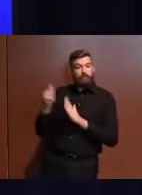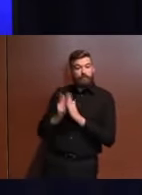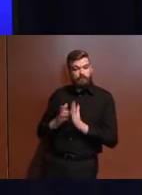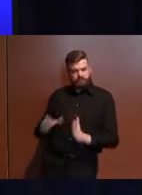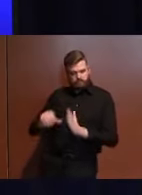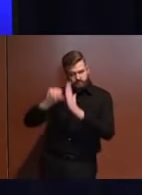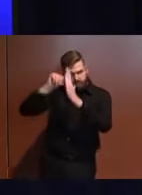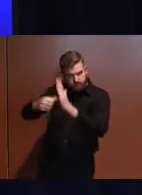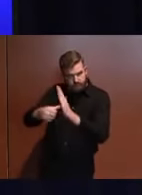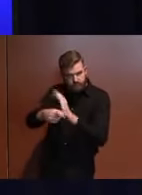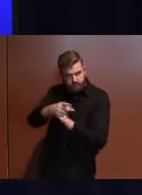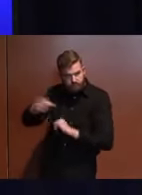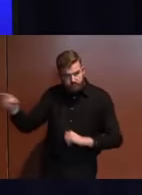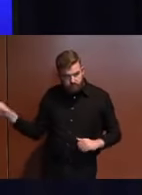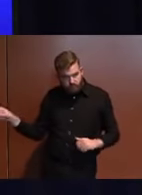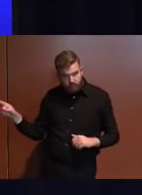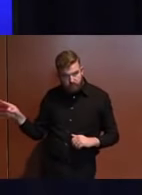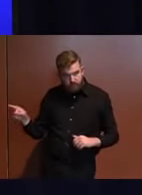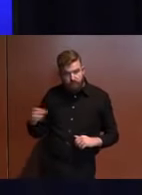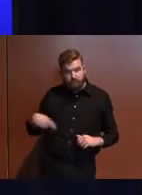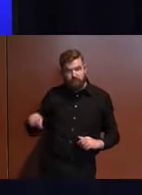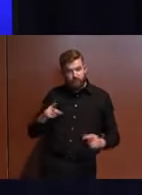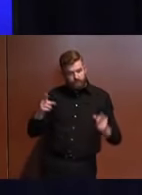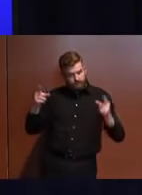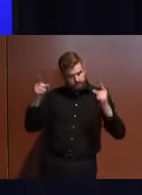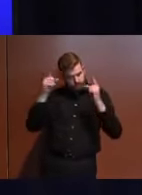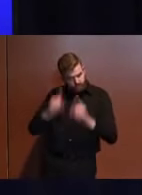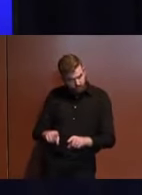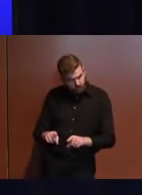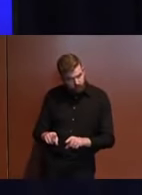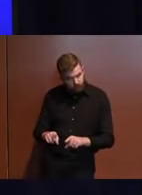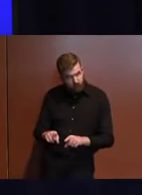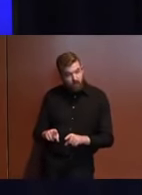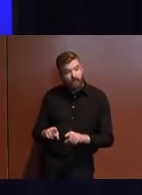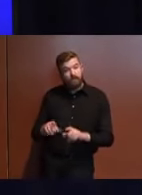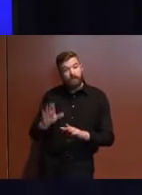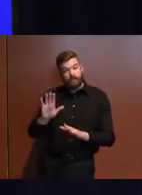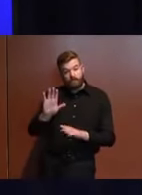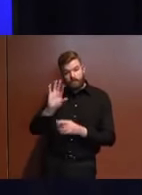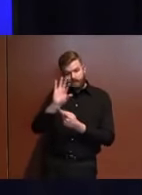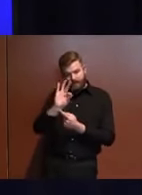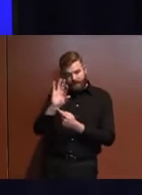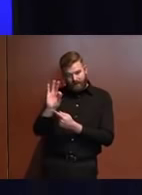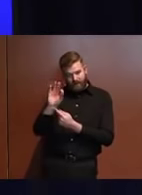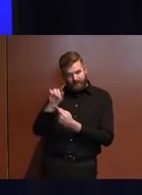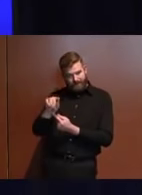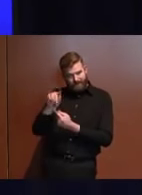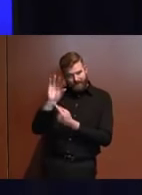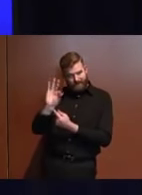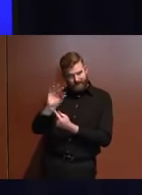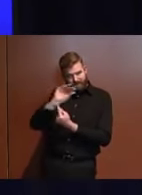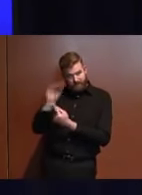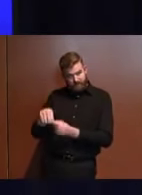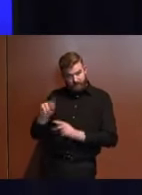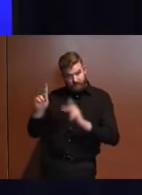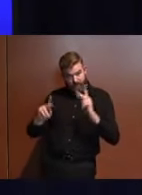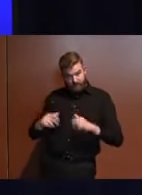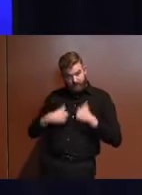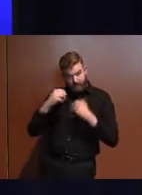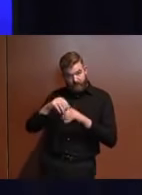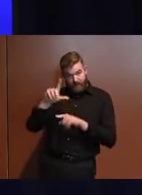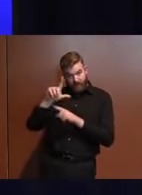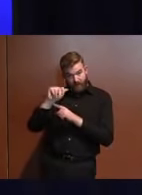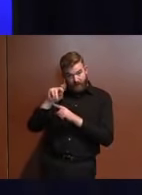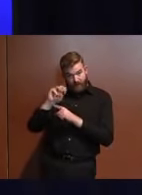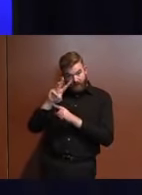that we too agreed and can report to you knowing that 99.9% of the residents of Lakewood, and again